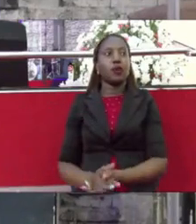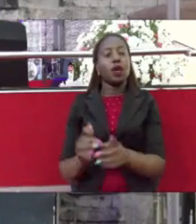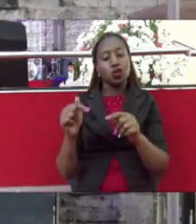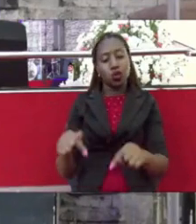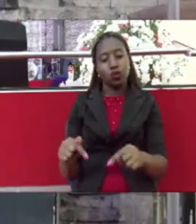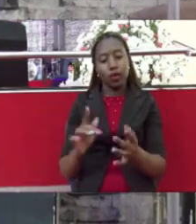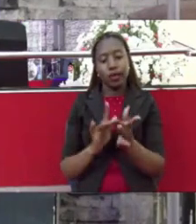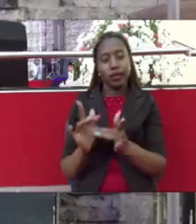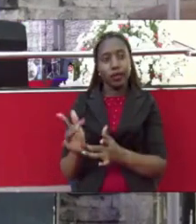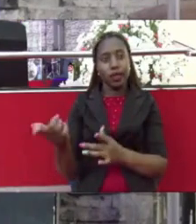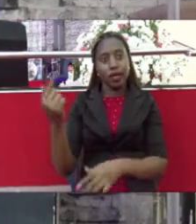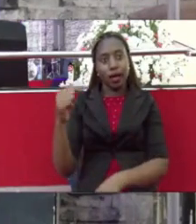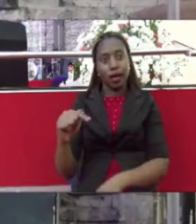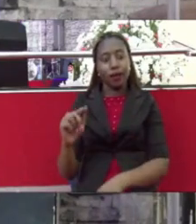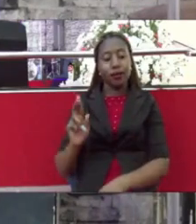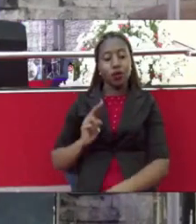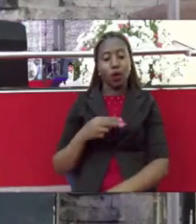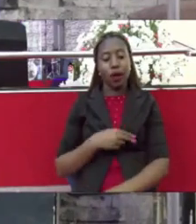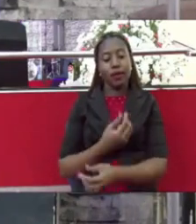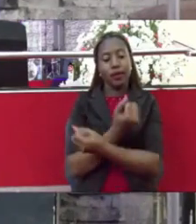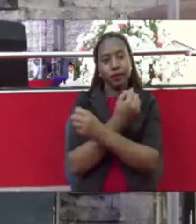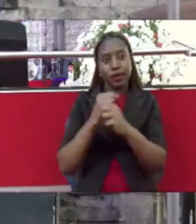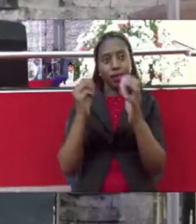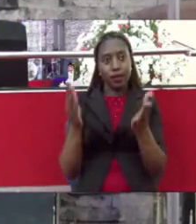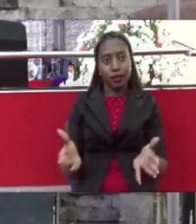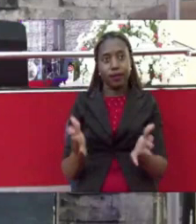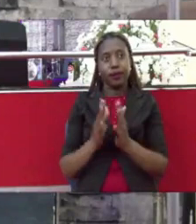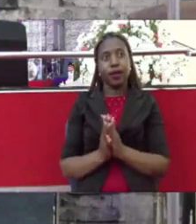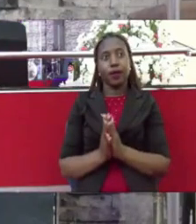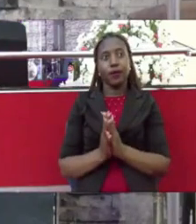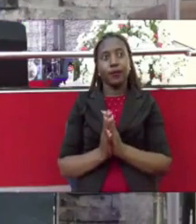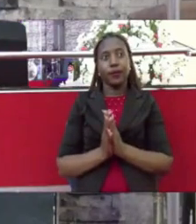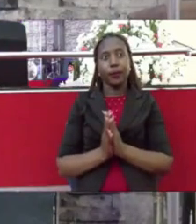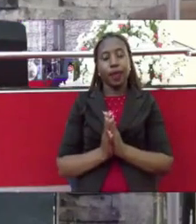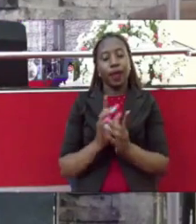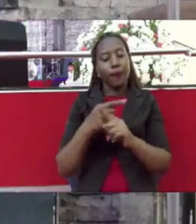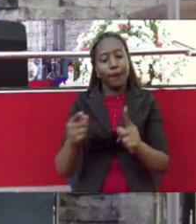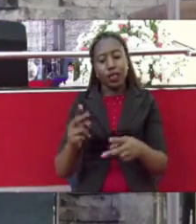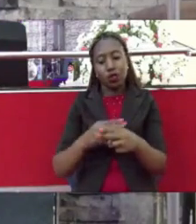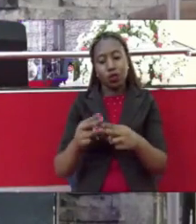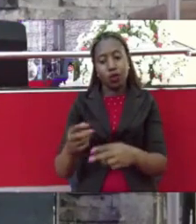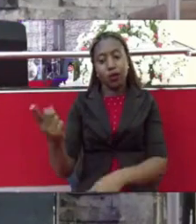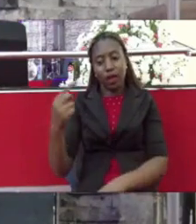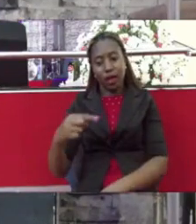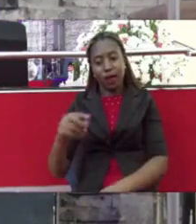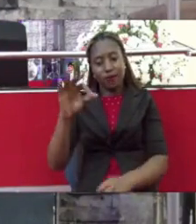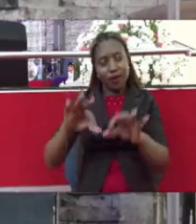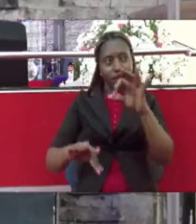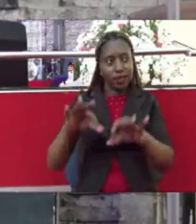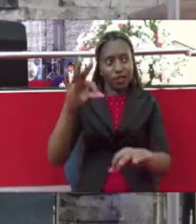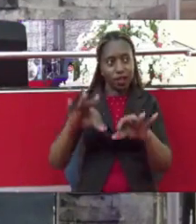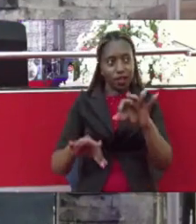comes to us as the Savior. Yesu anatujia kama mwokozi. But soon he will come to us as a judge. Lakini